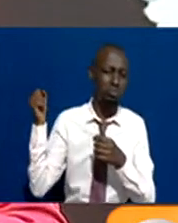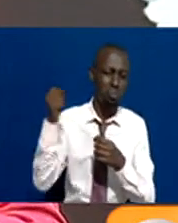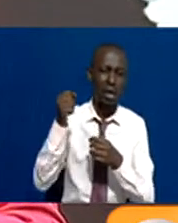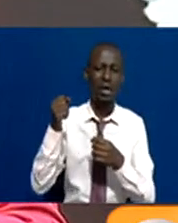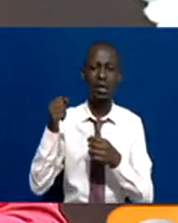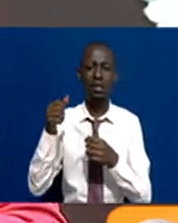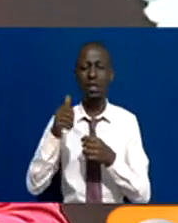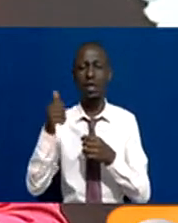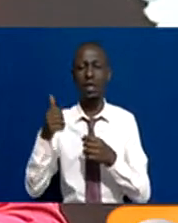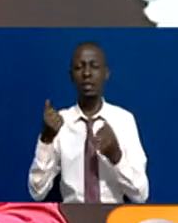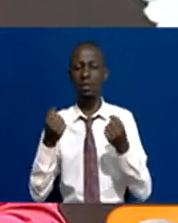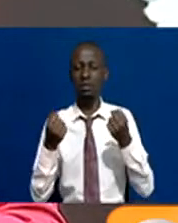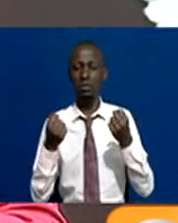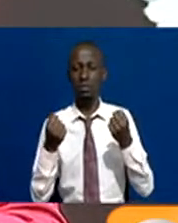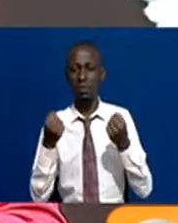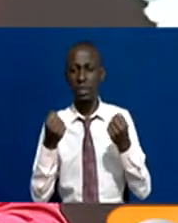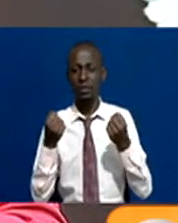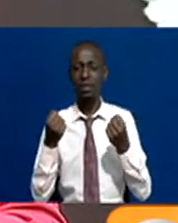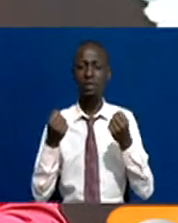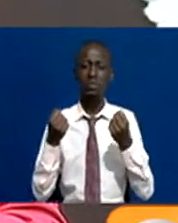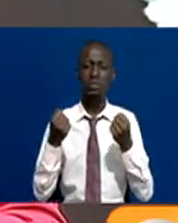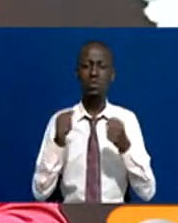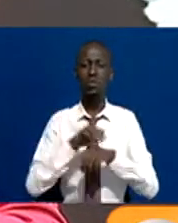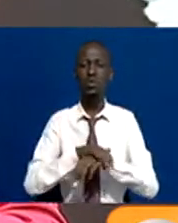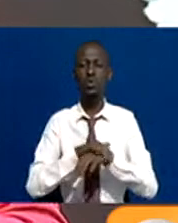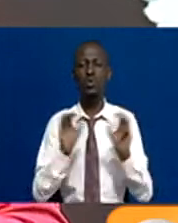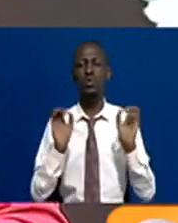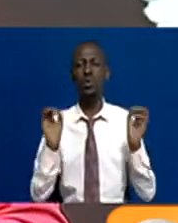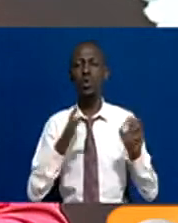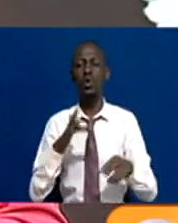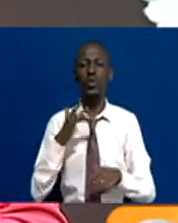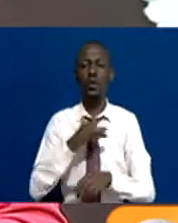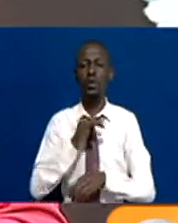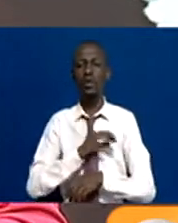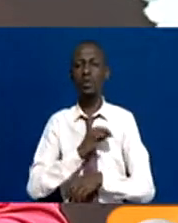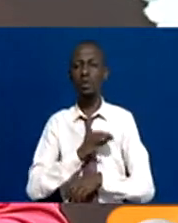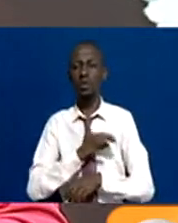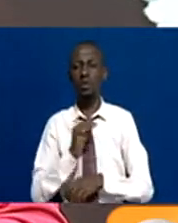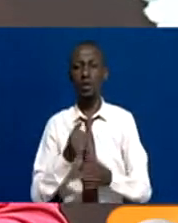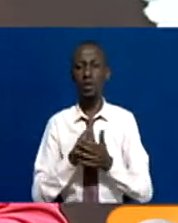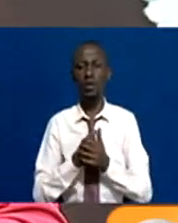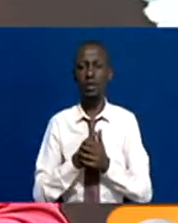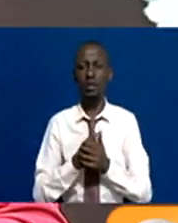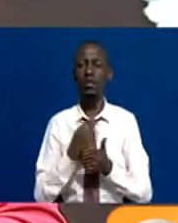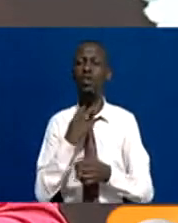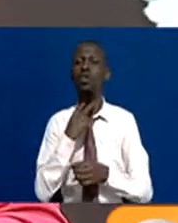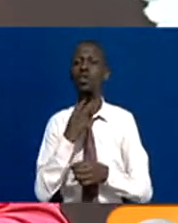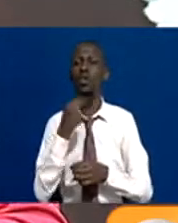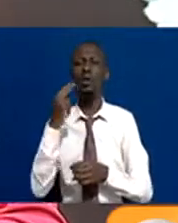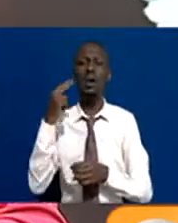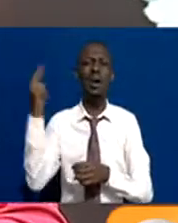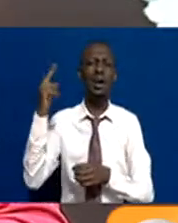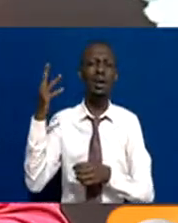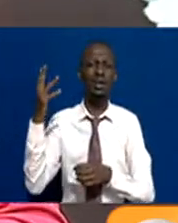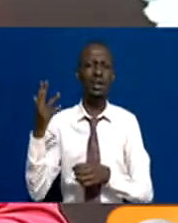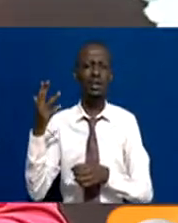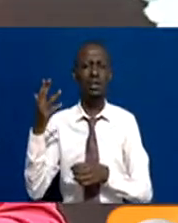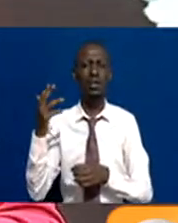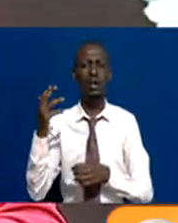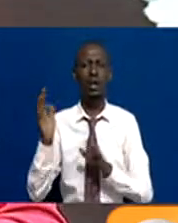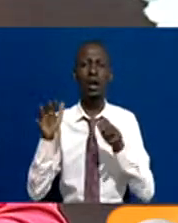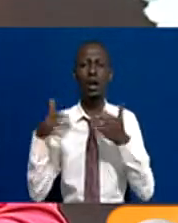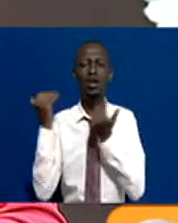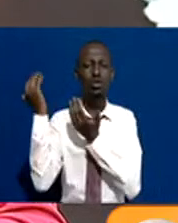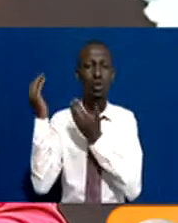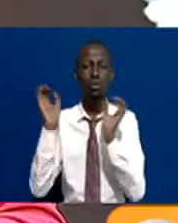car in a way that is meant to, you know, scare you. They raised their voice in a way that you didn't expect and you